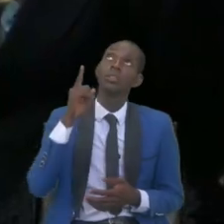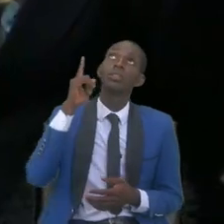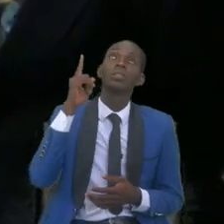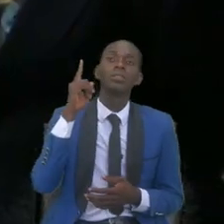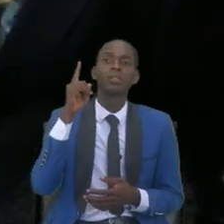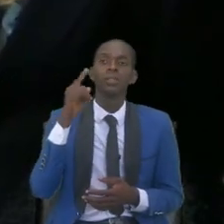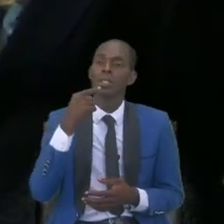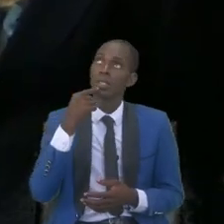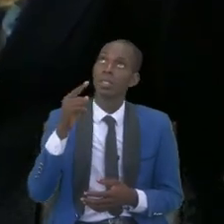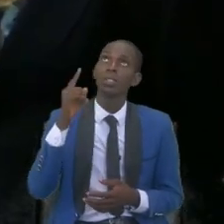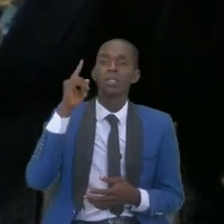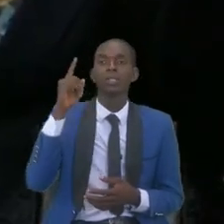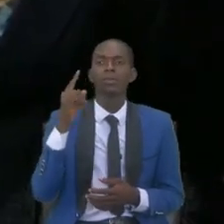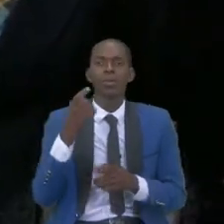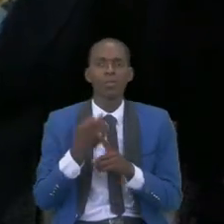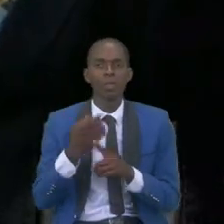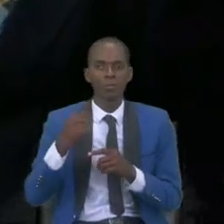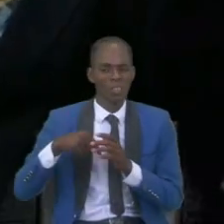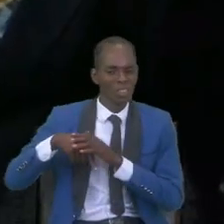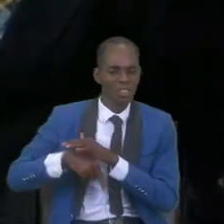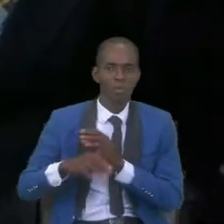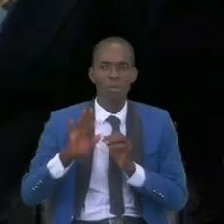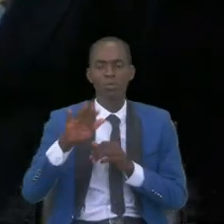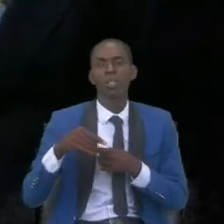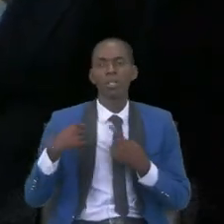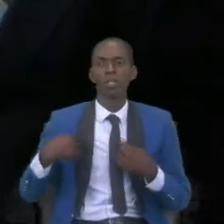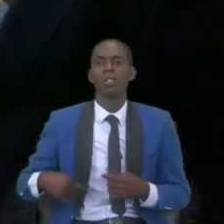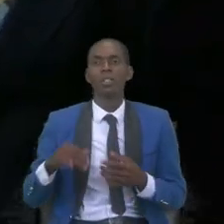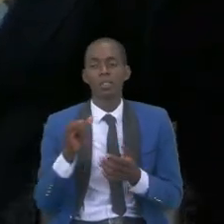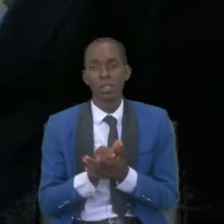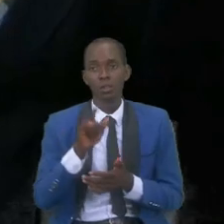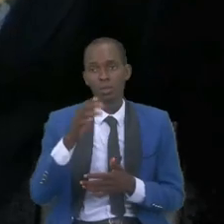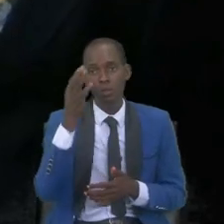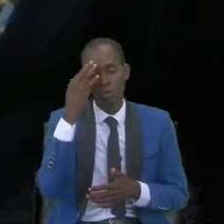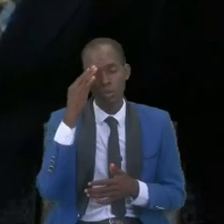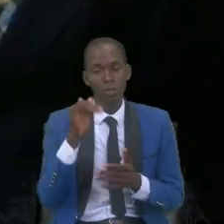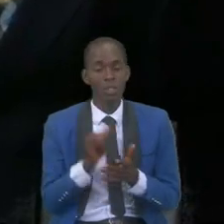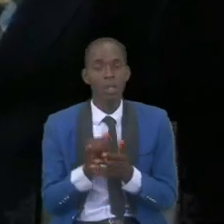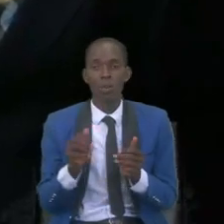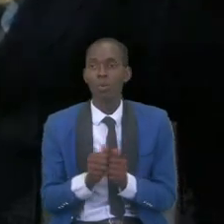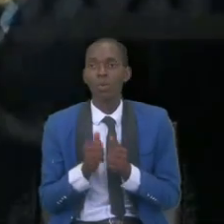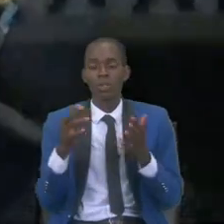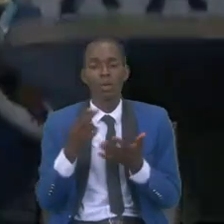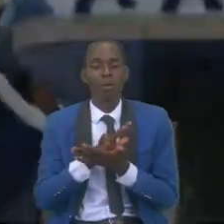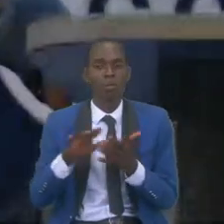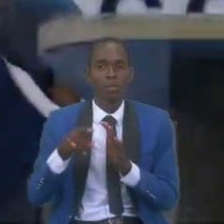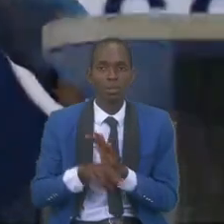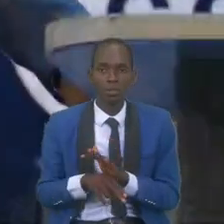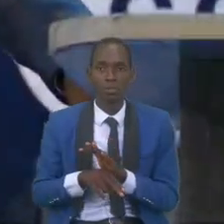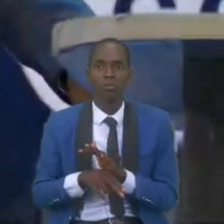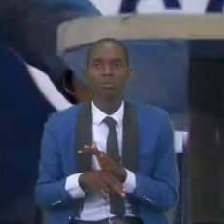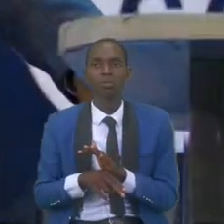Tell him from the depth of your heart, that you know that without holiness,